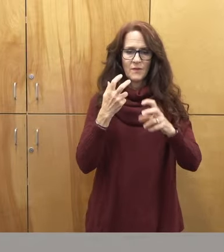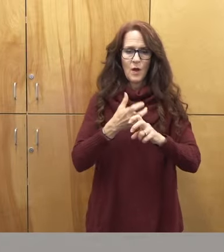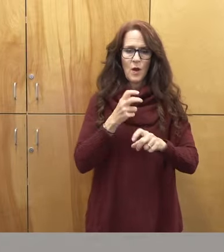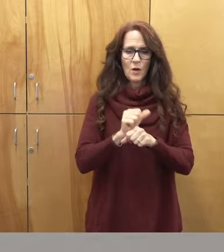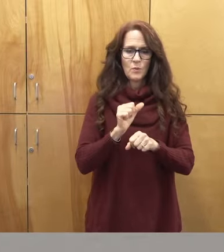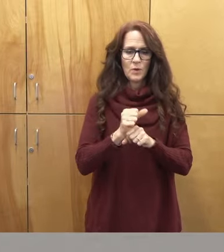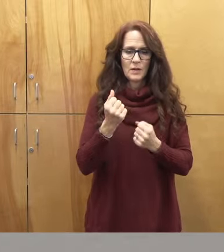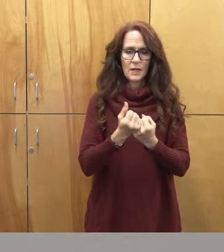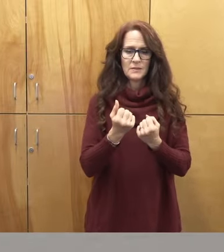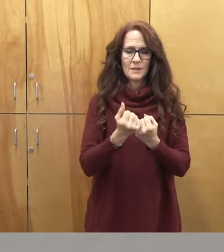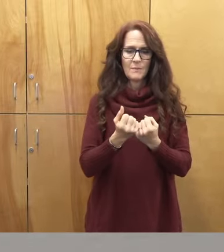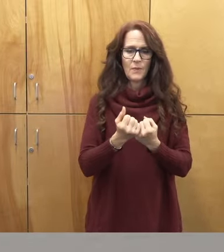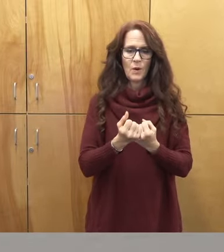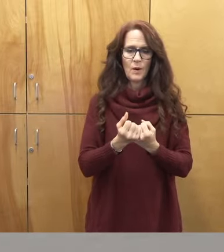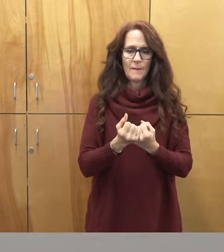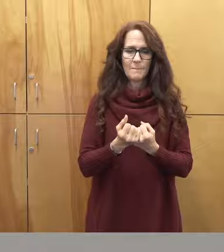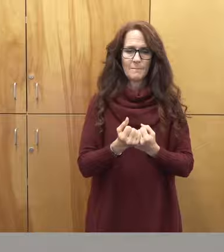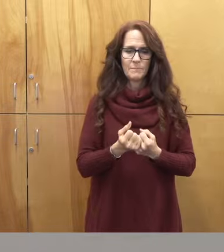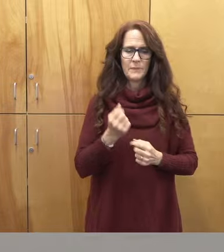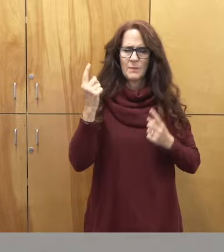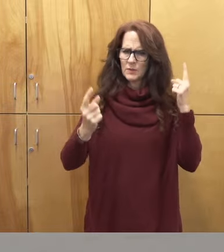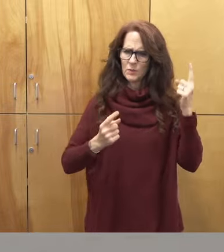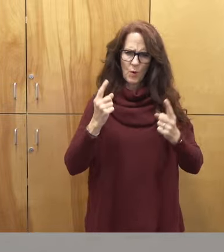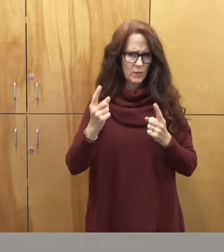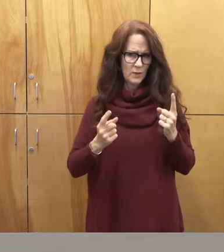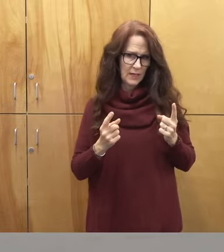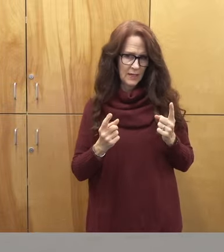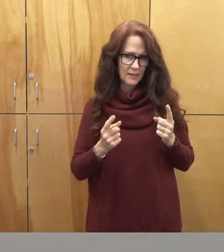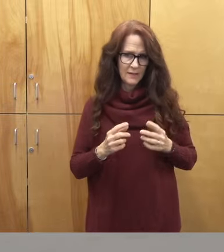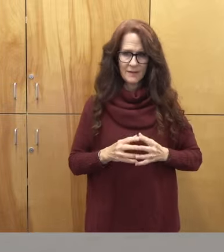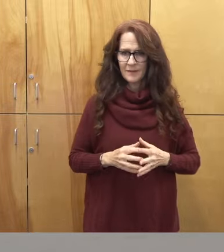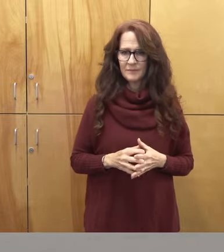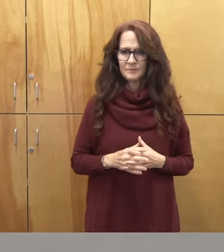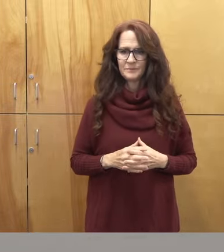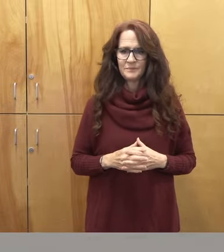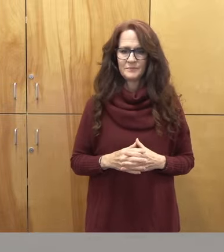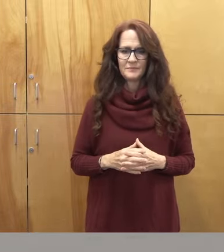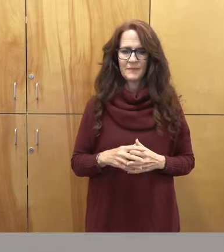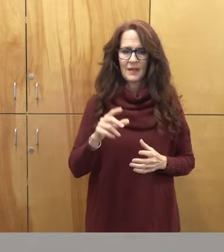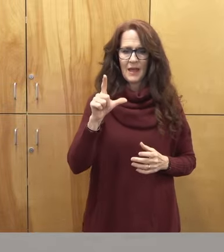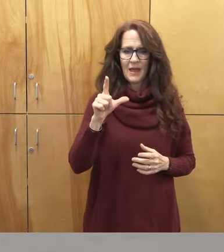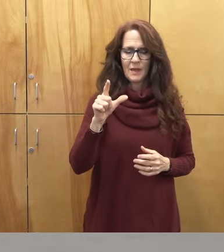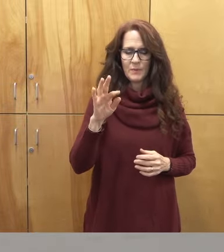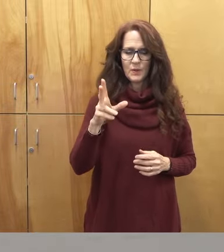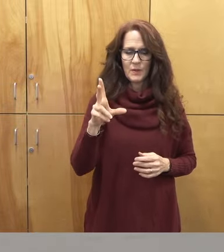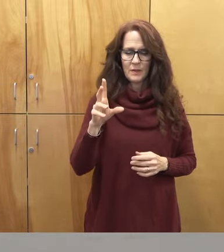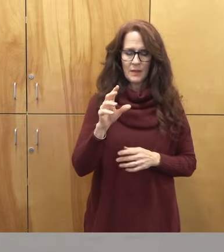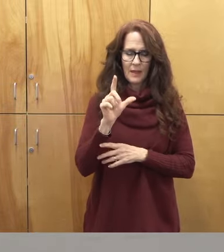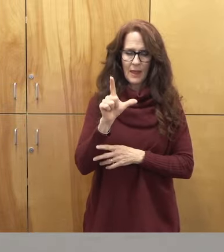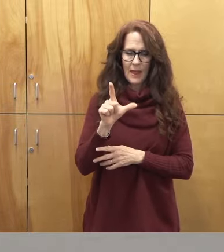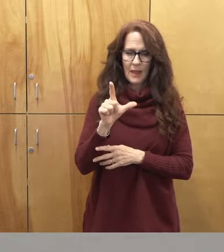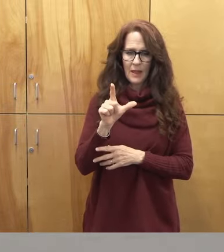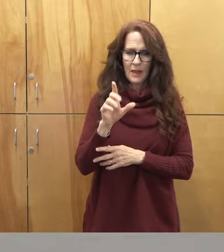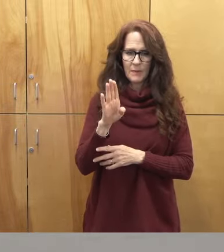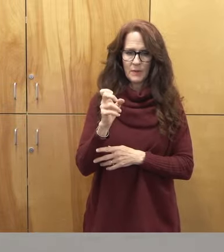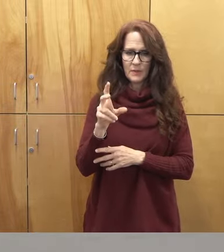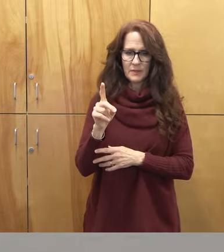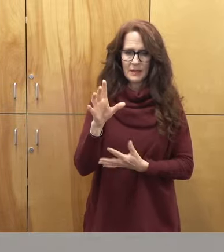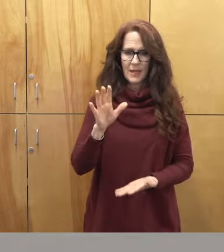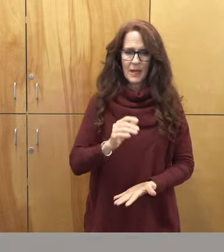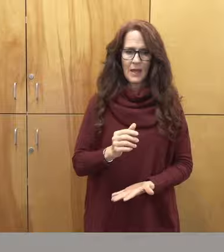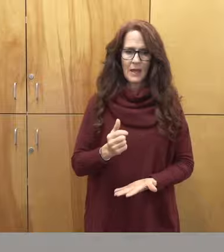and support. And then I'm just wondering how LBUSD can help schools,